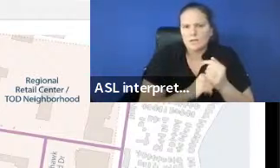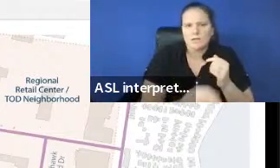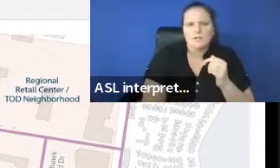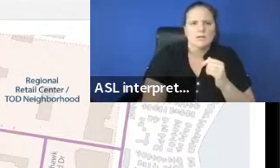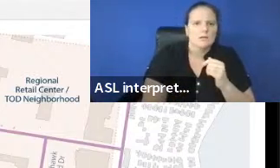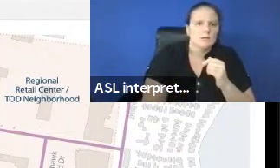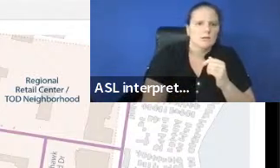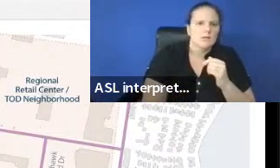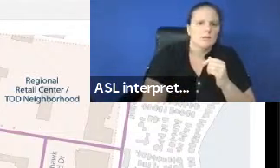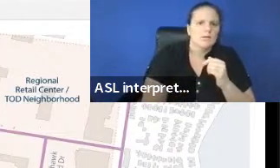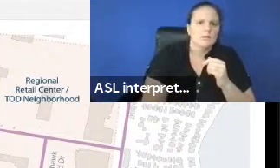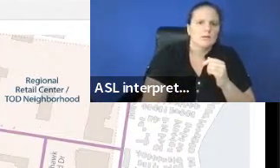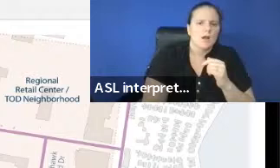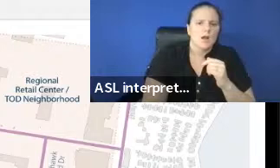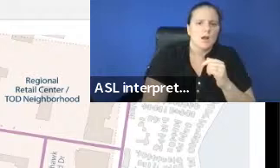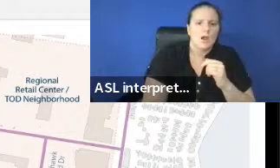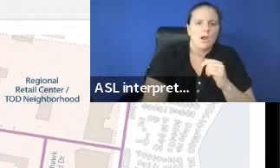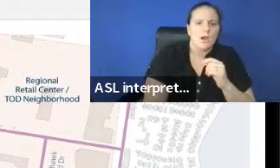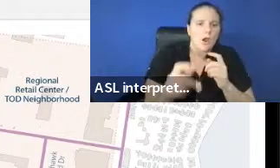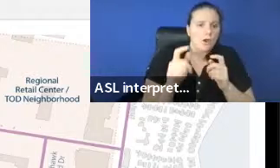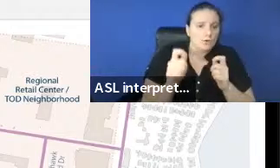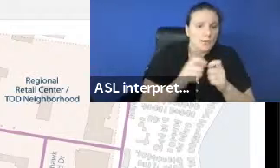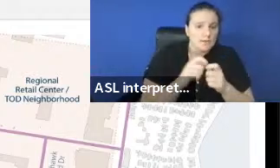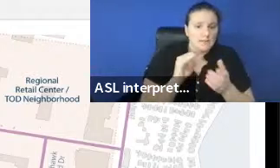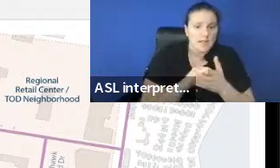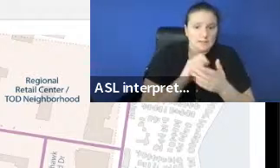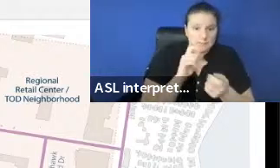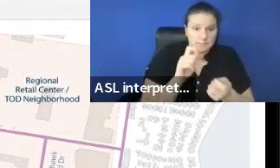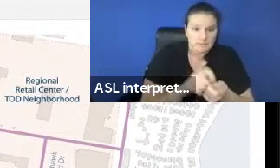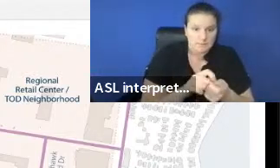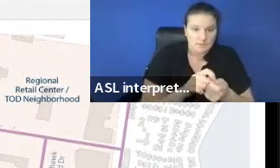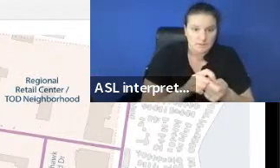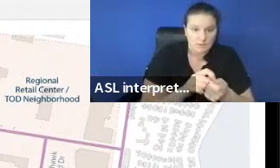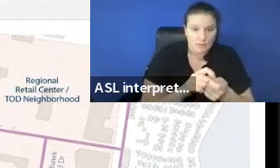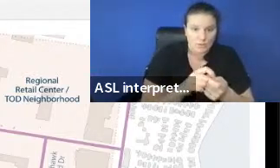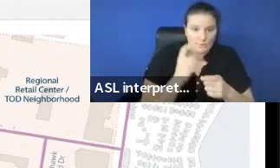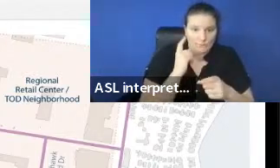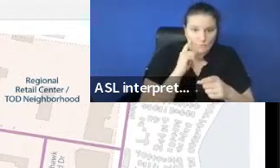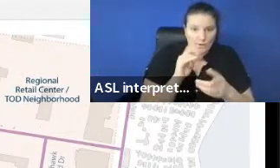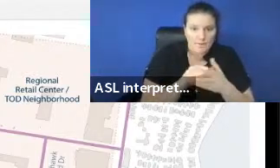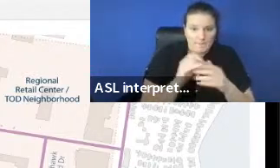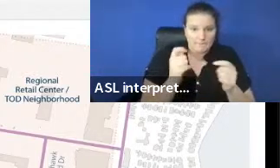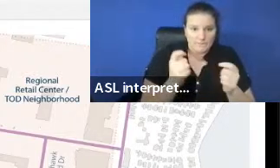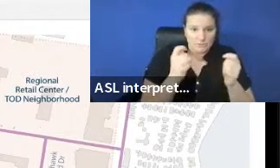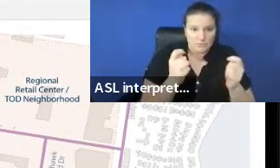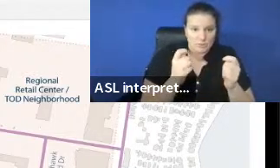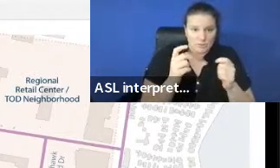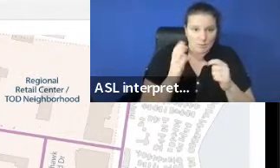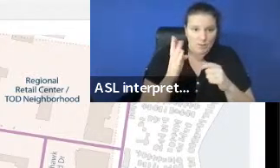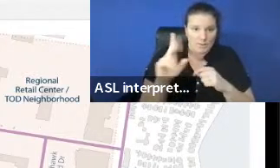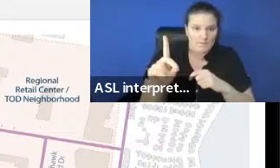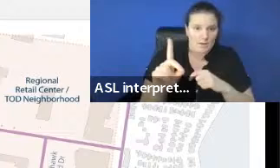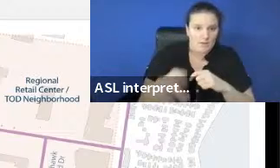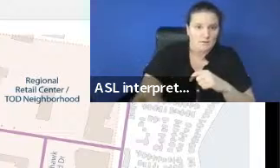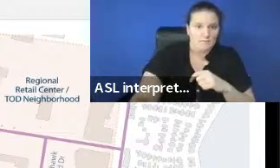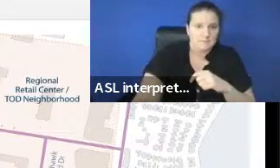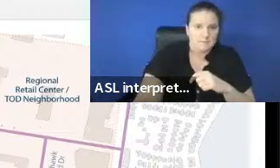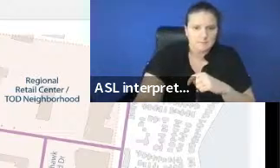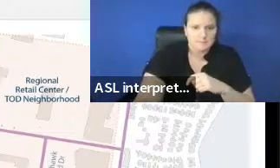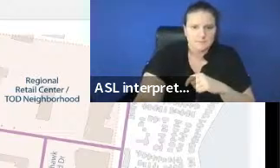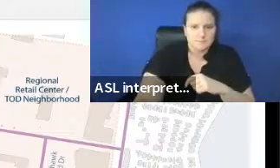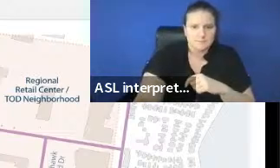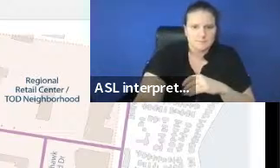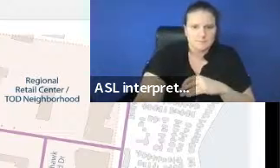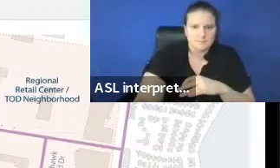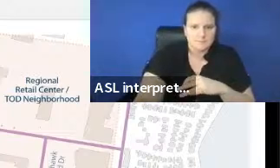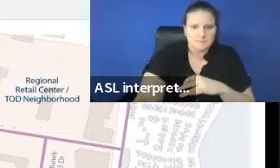Are you specifically asking that question for the Victory Boulevard? Interstate